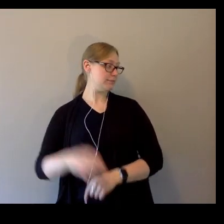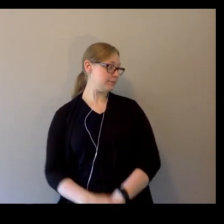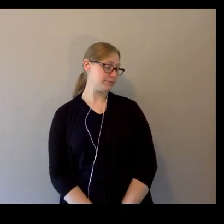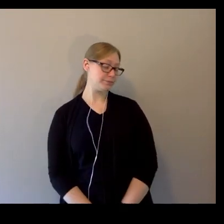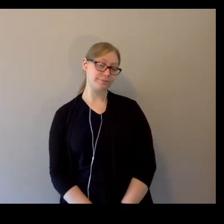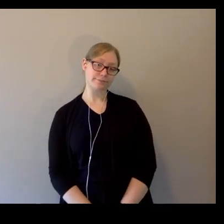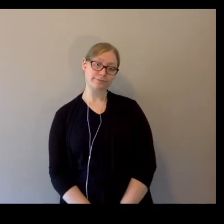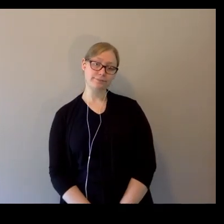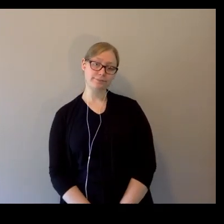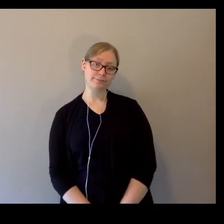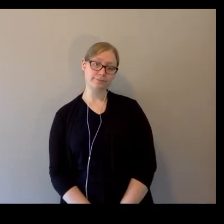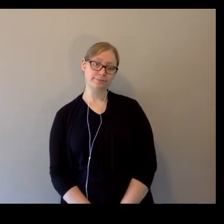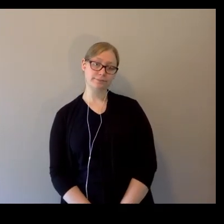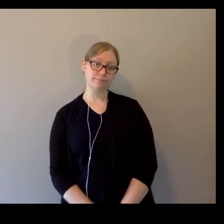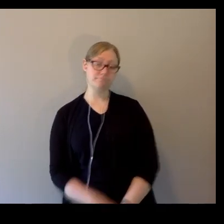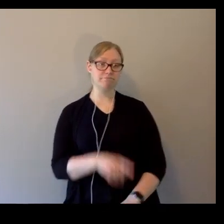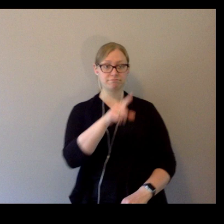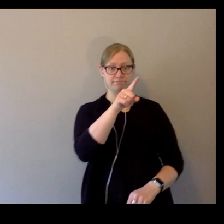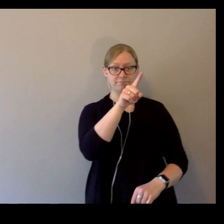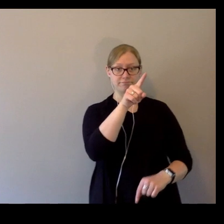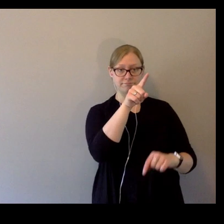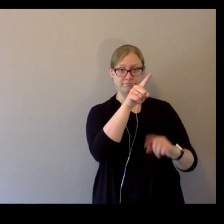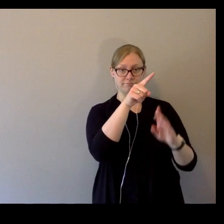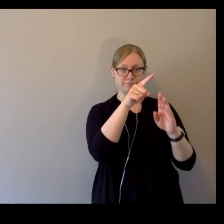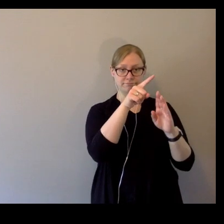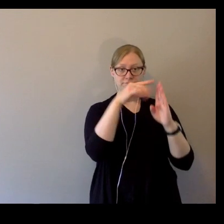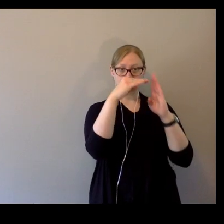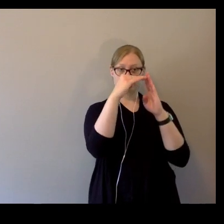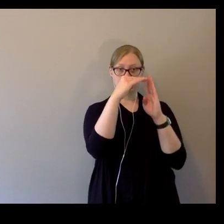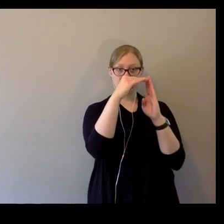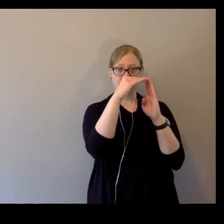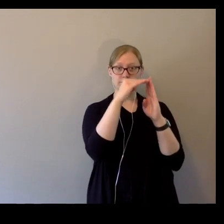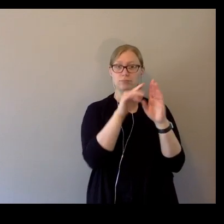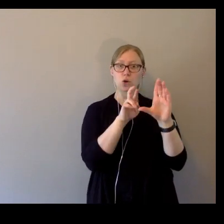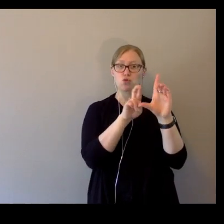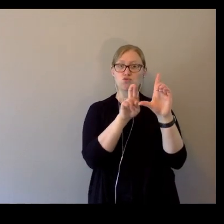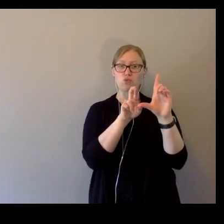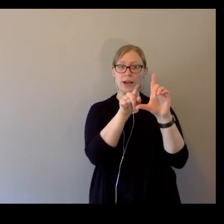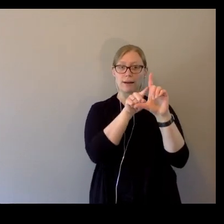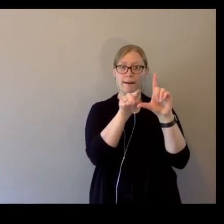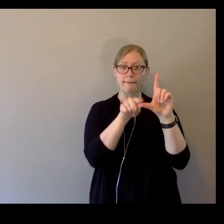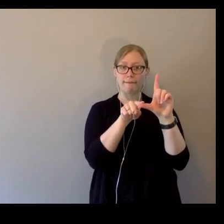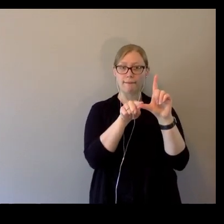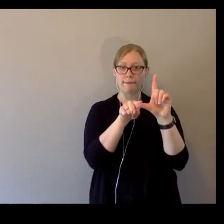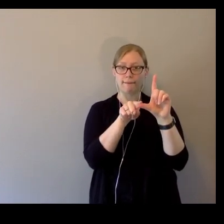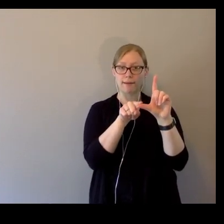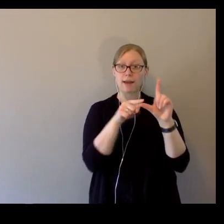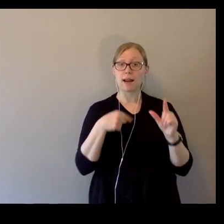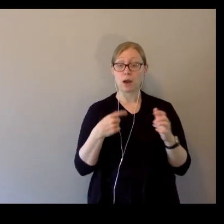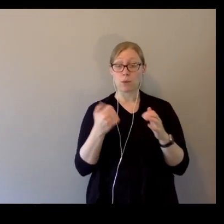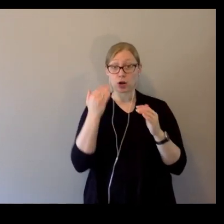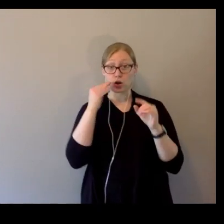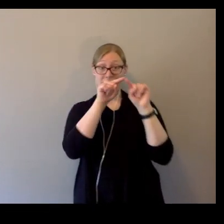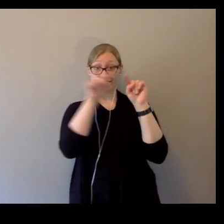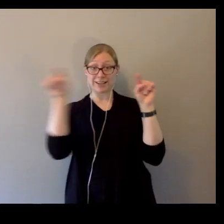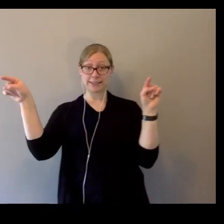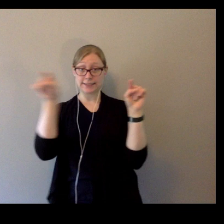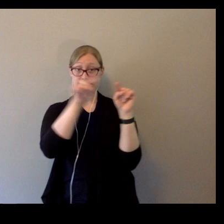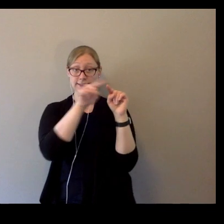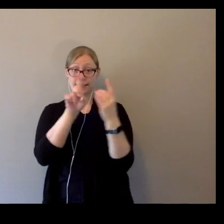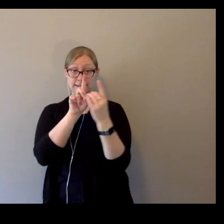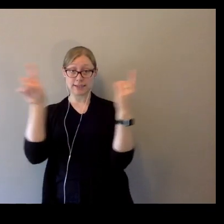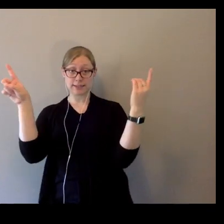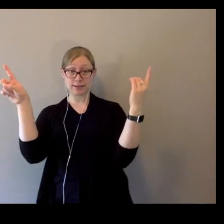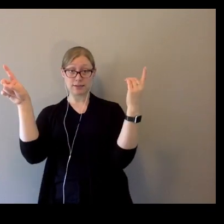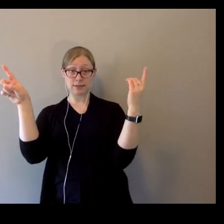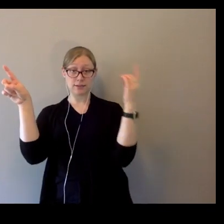This is our right angle. I want to know this distance right here, and I want to,